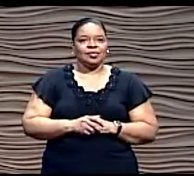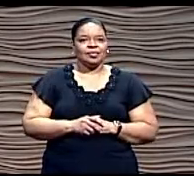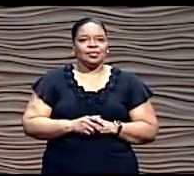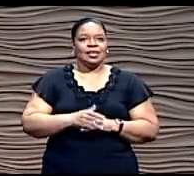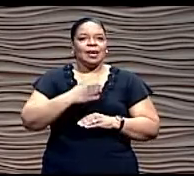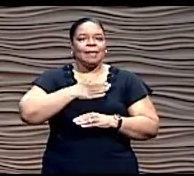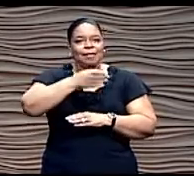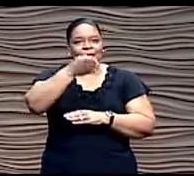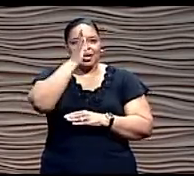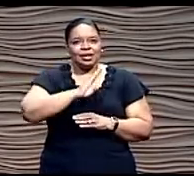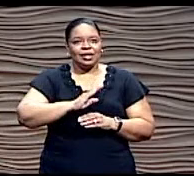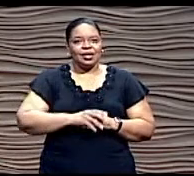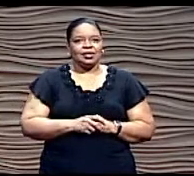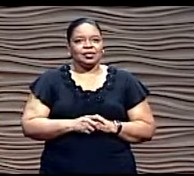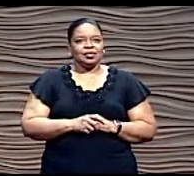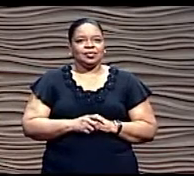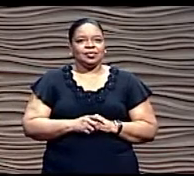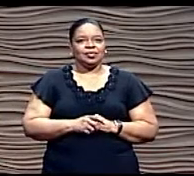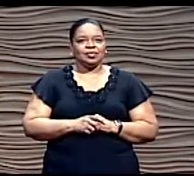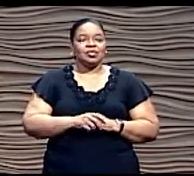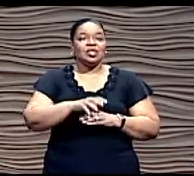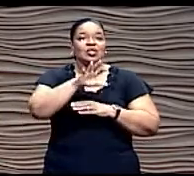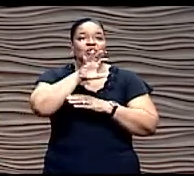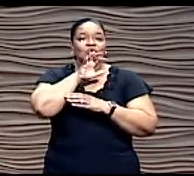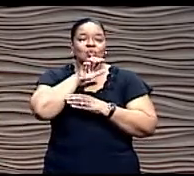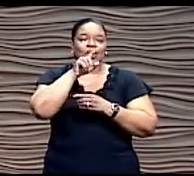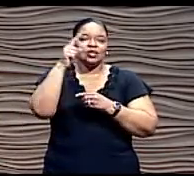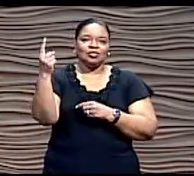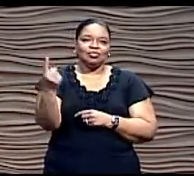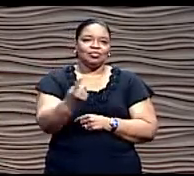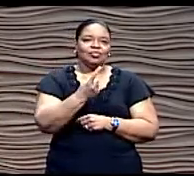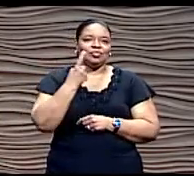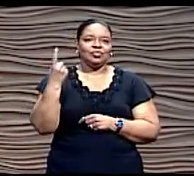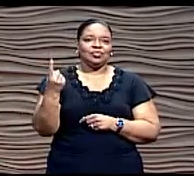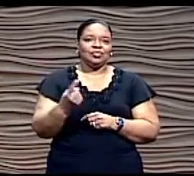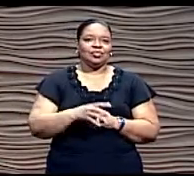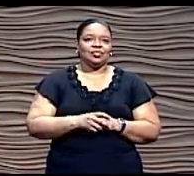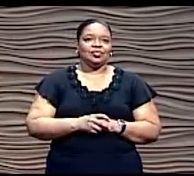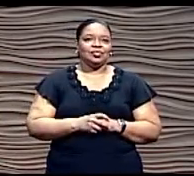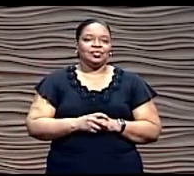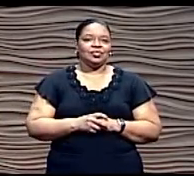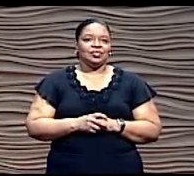My God is watching all the time.